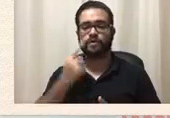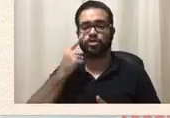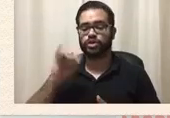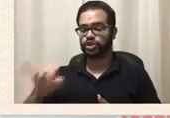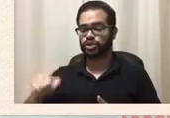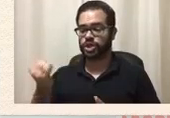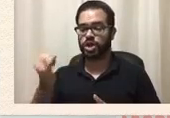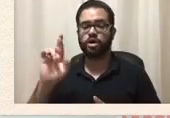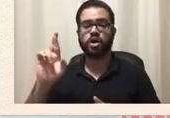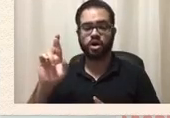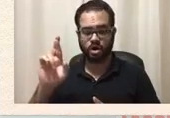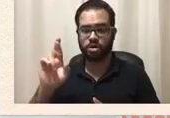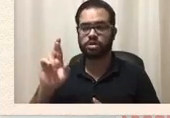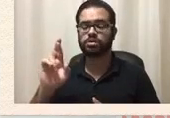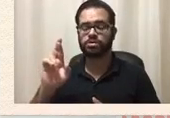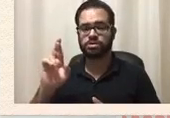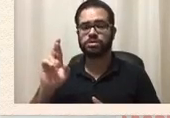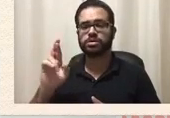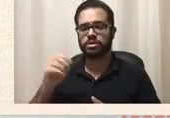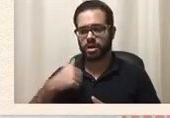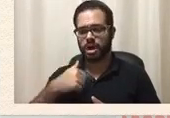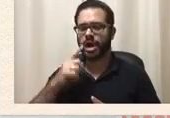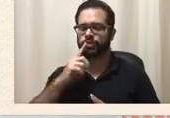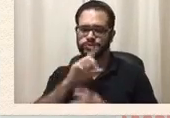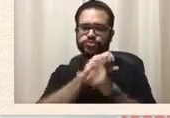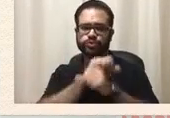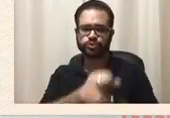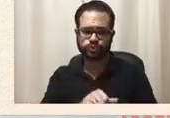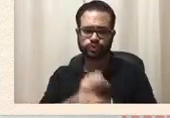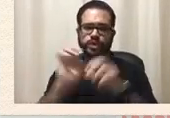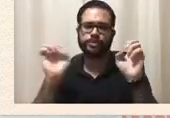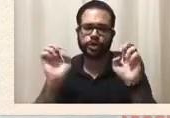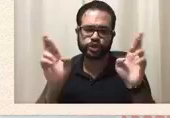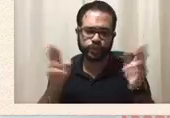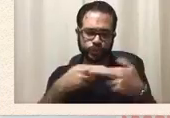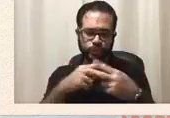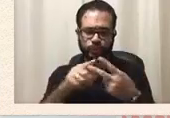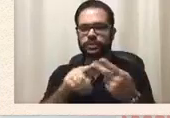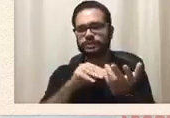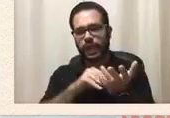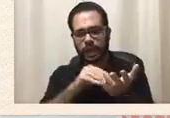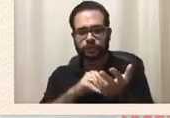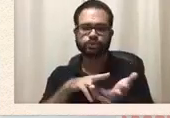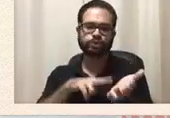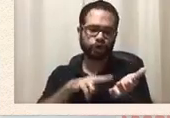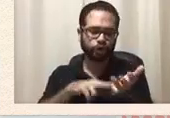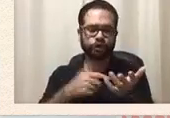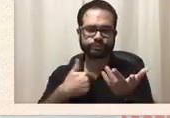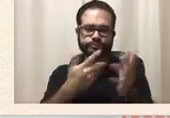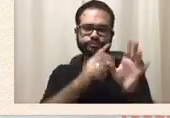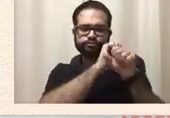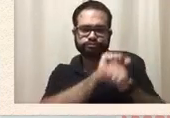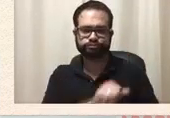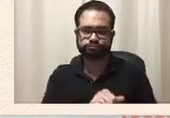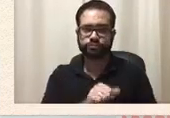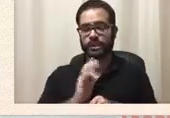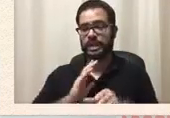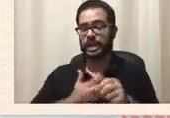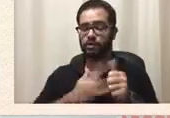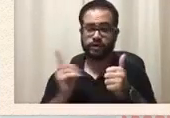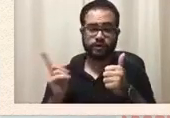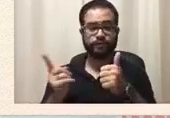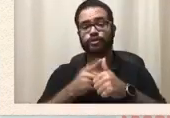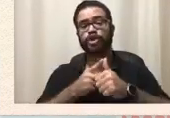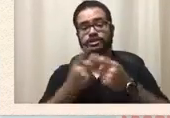to emergency rooms, doctors, and nurses. Our first incident came at age 4 with a